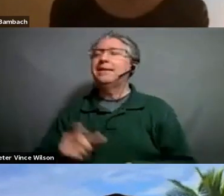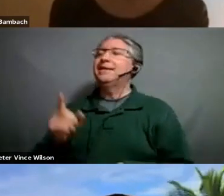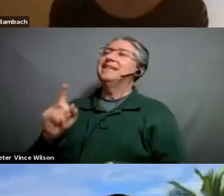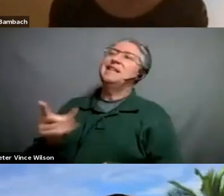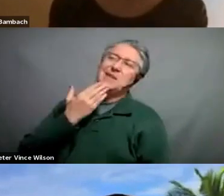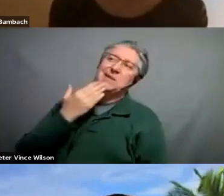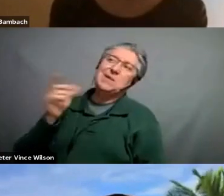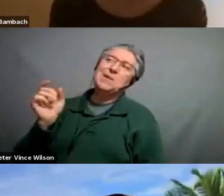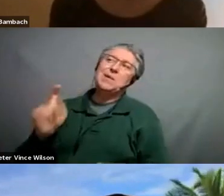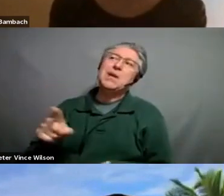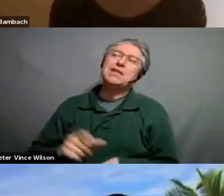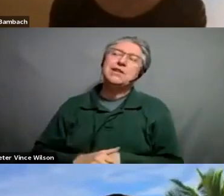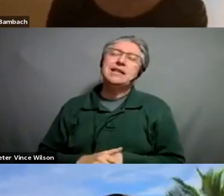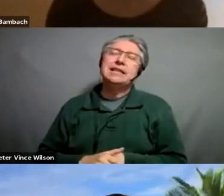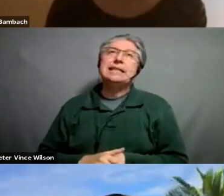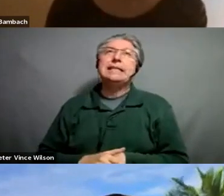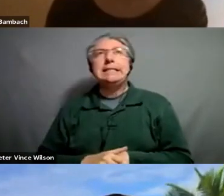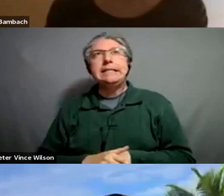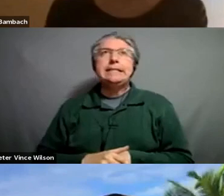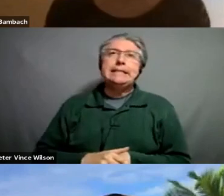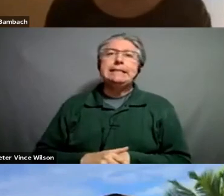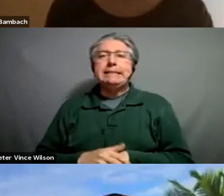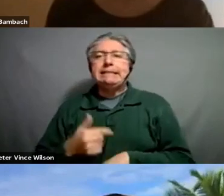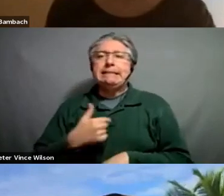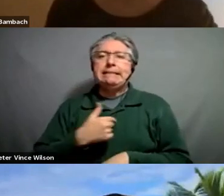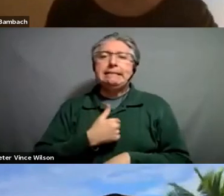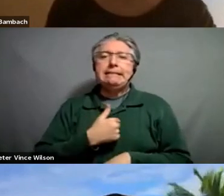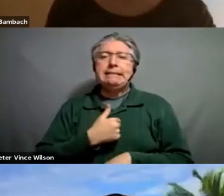That's a good question. I did it in